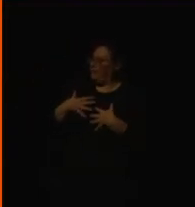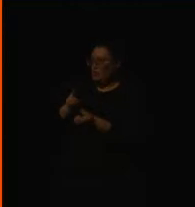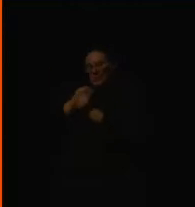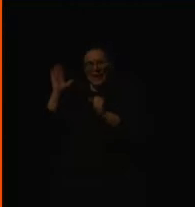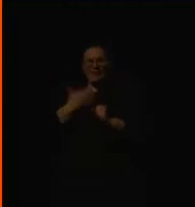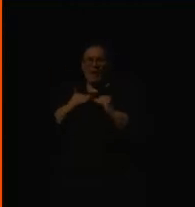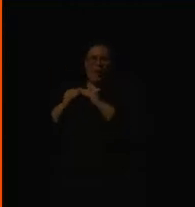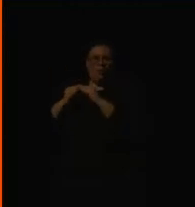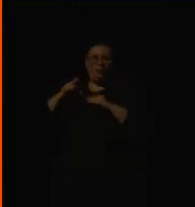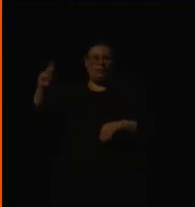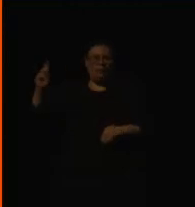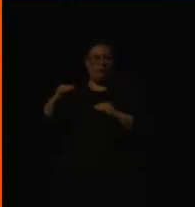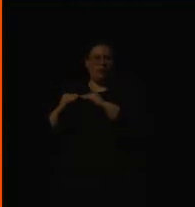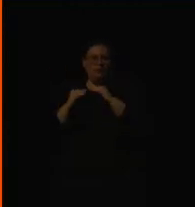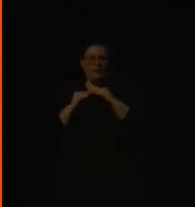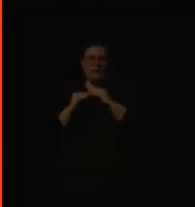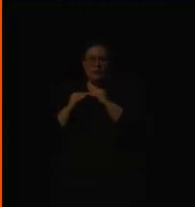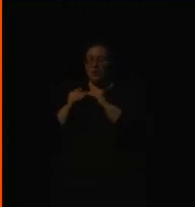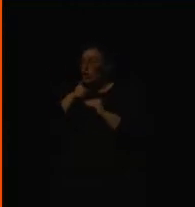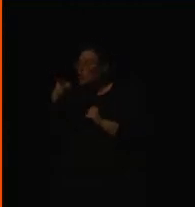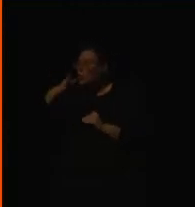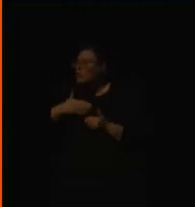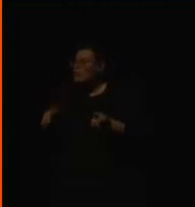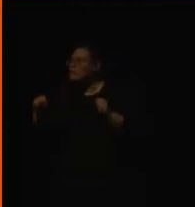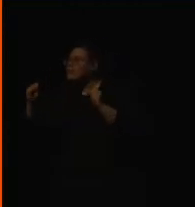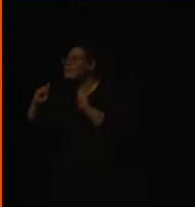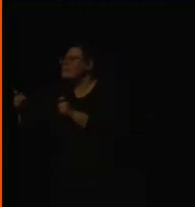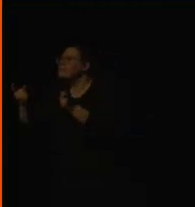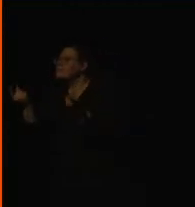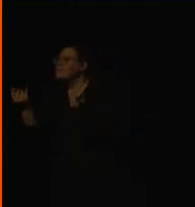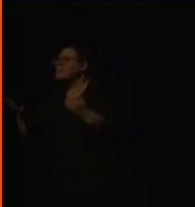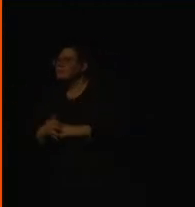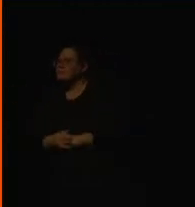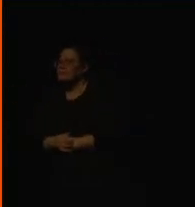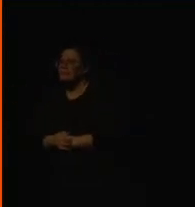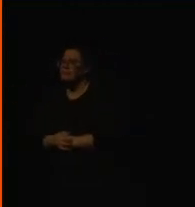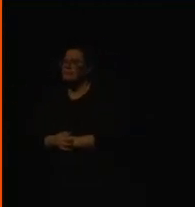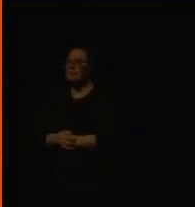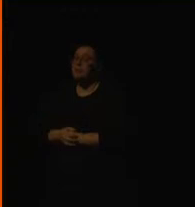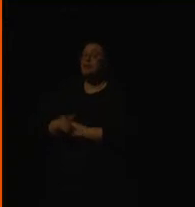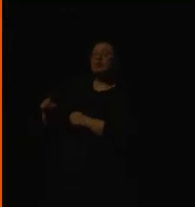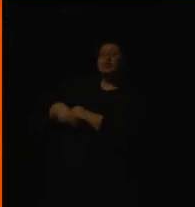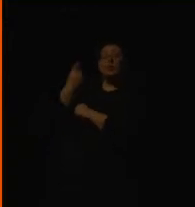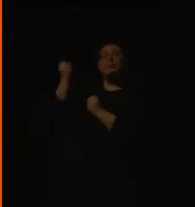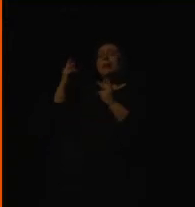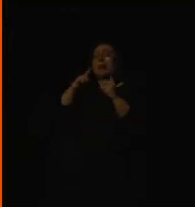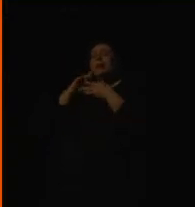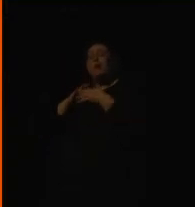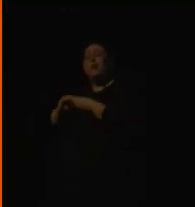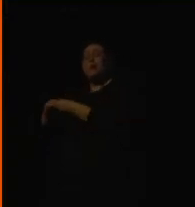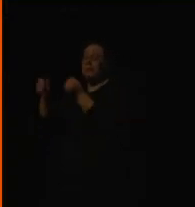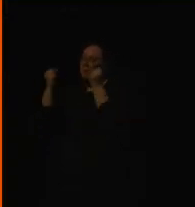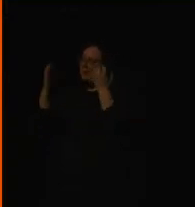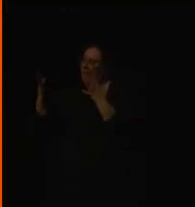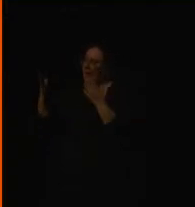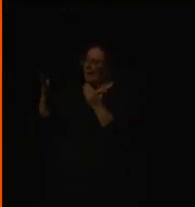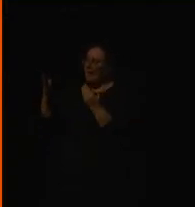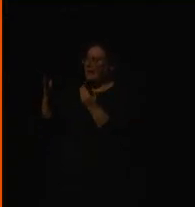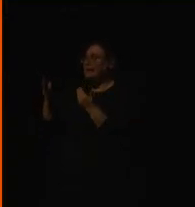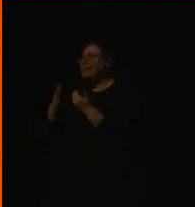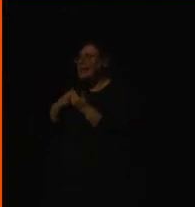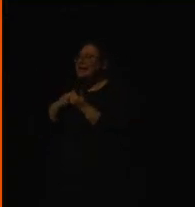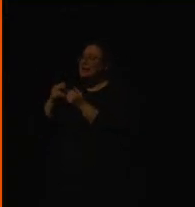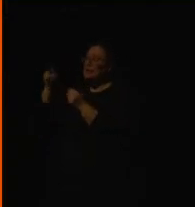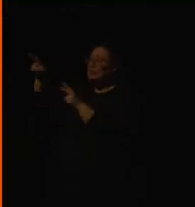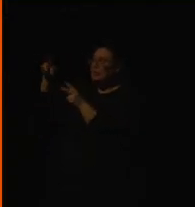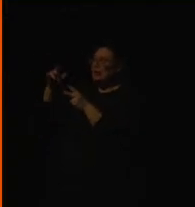democracy. What are you willing to give? You're going to hear a lot about Ady today. And it's easy to find yourself shamed